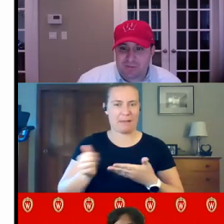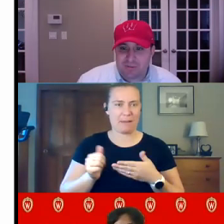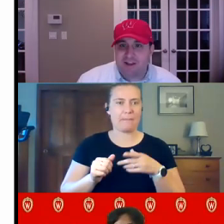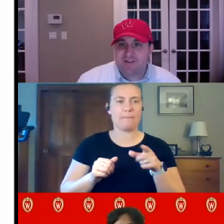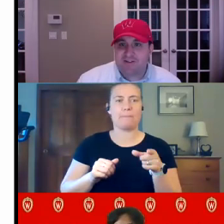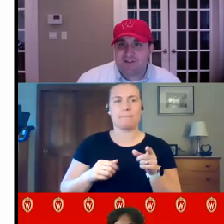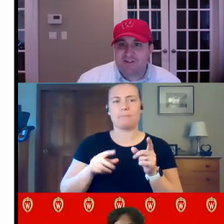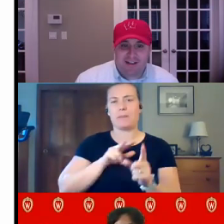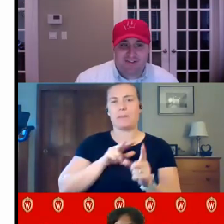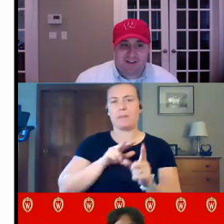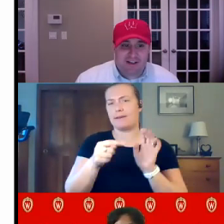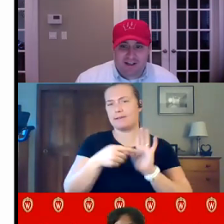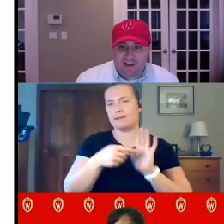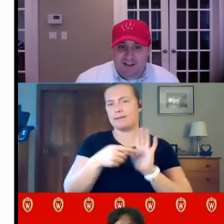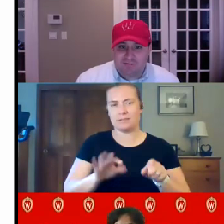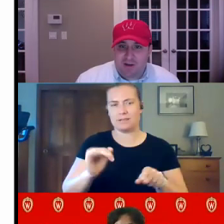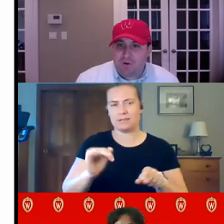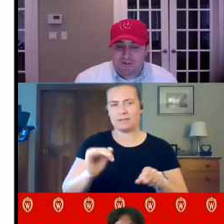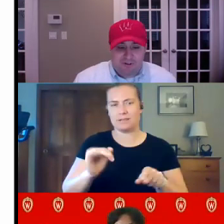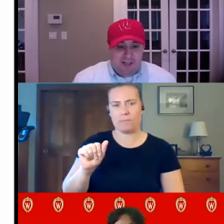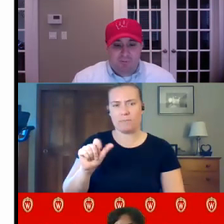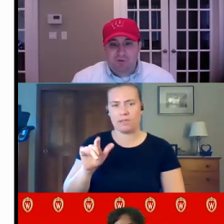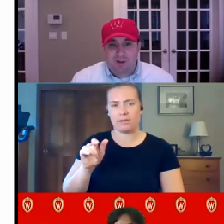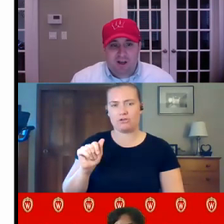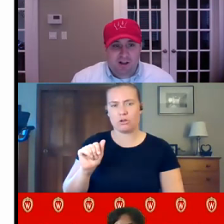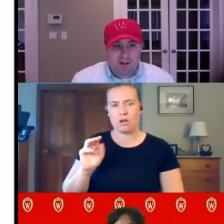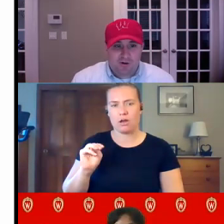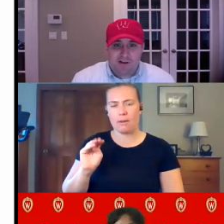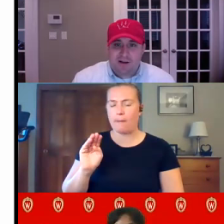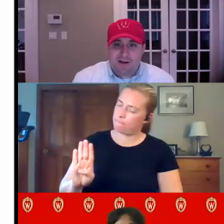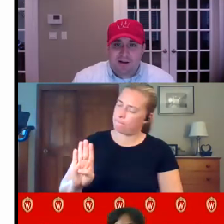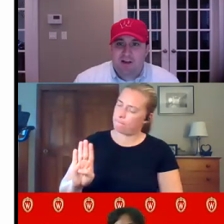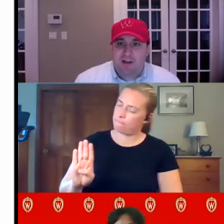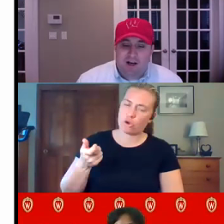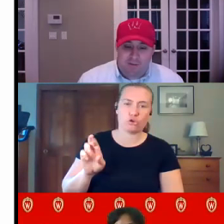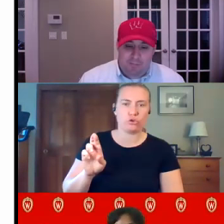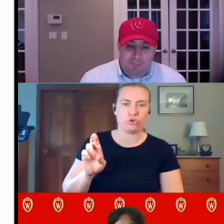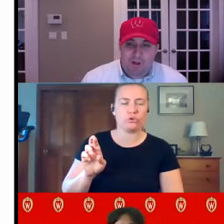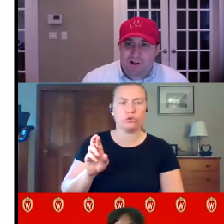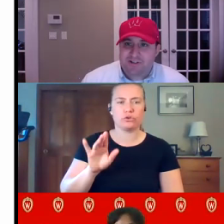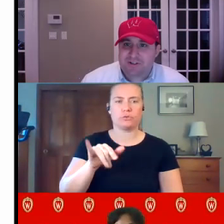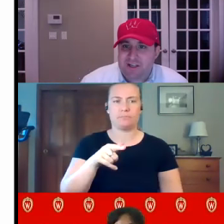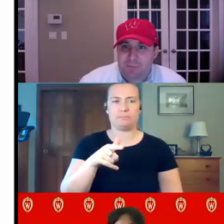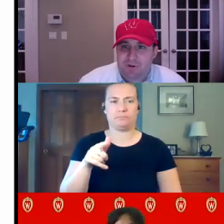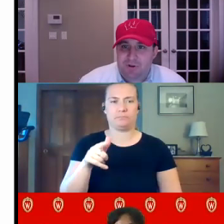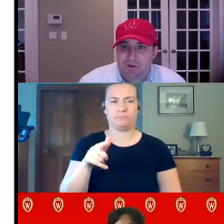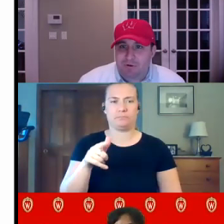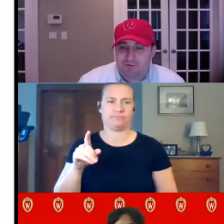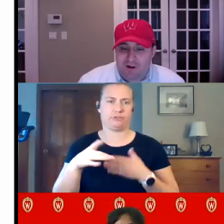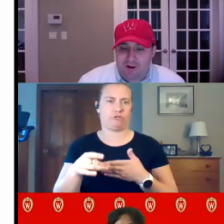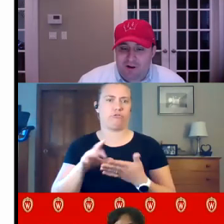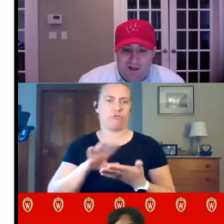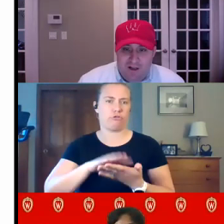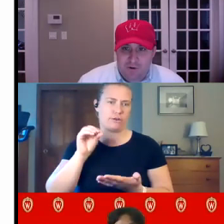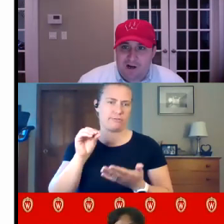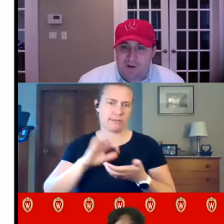Alicia Bunger that specifies 11 components of a learning collaborative. But you'll also see an applied example